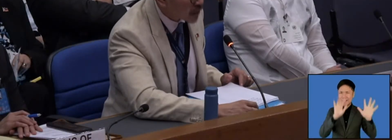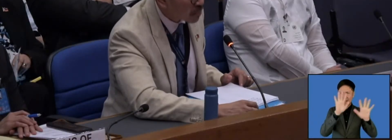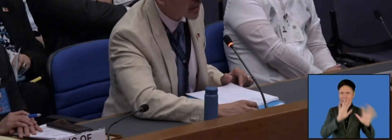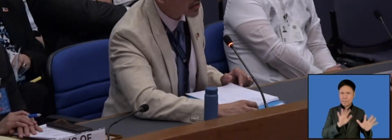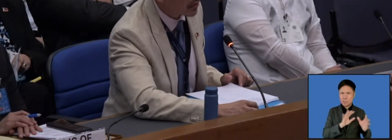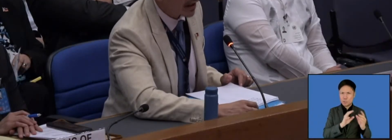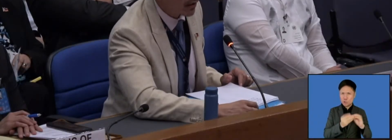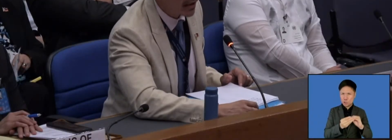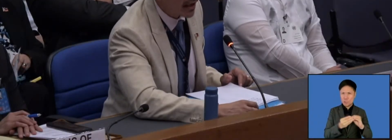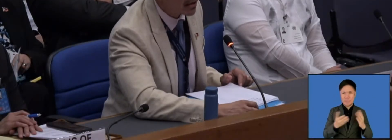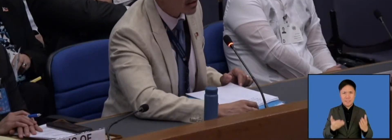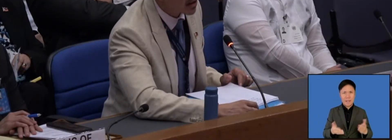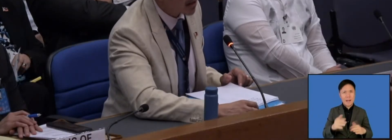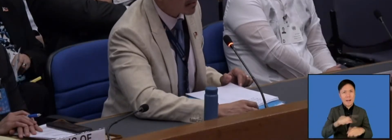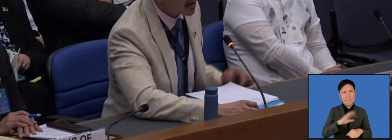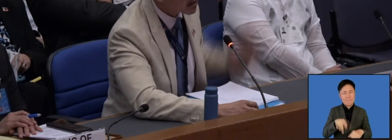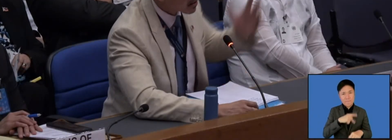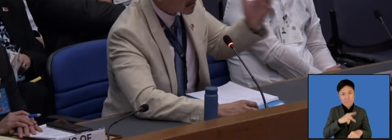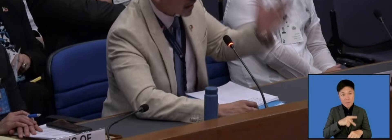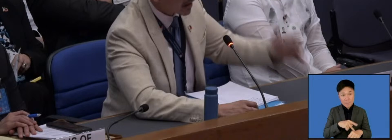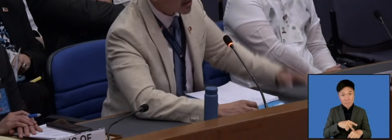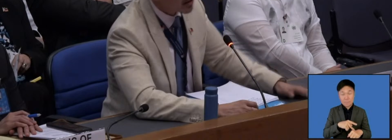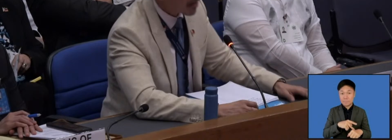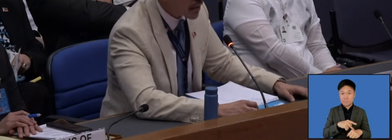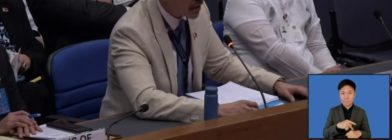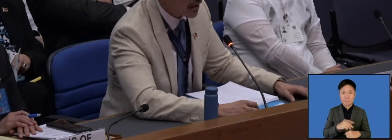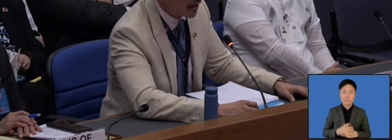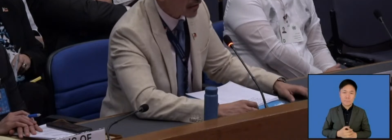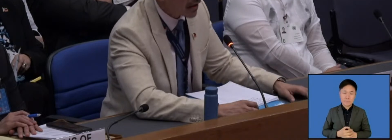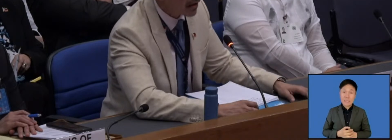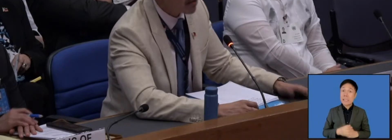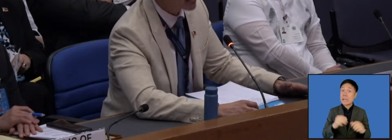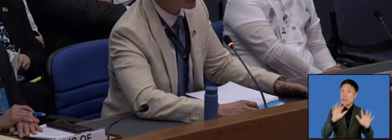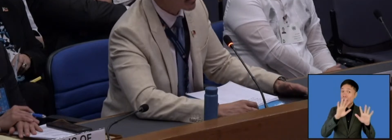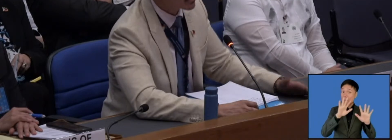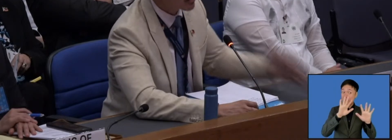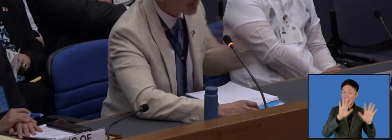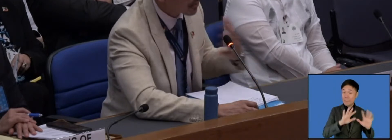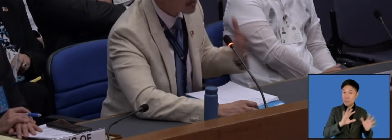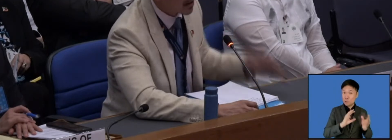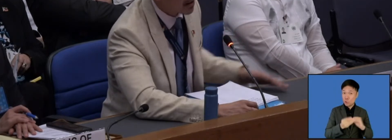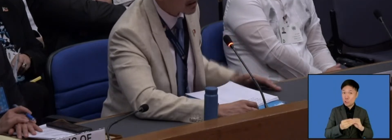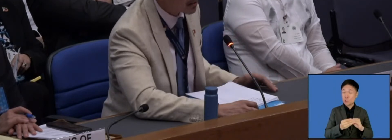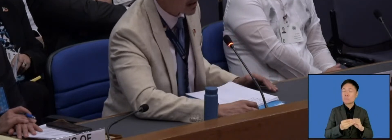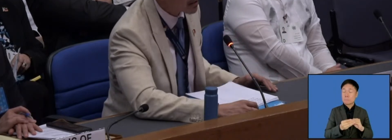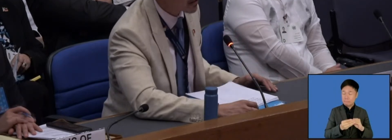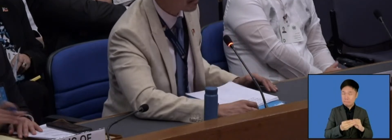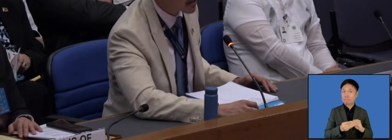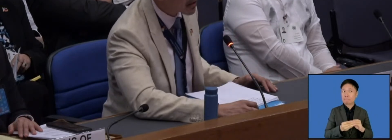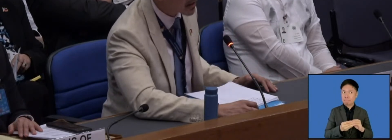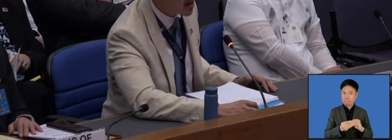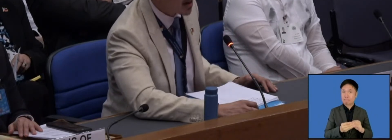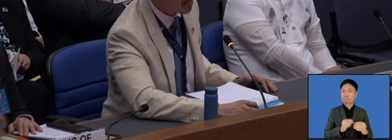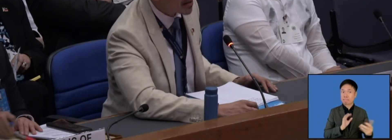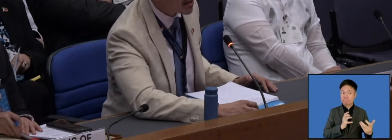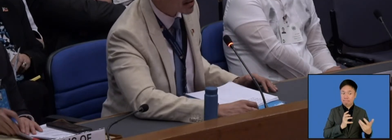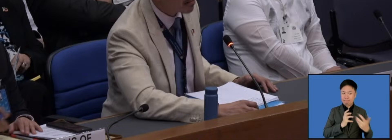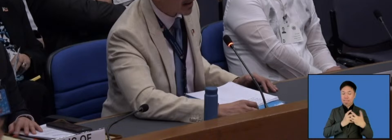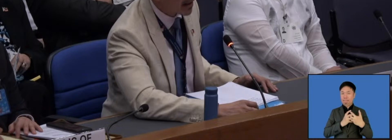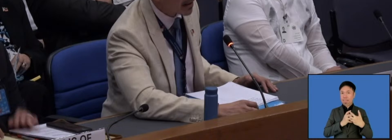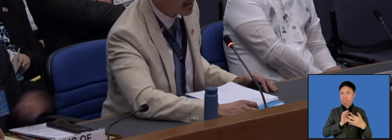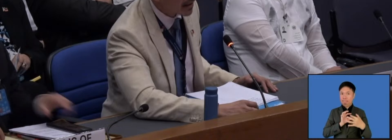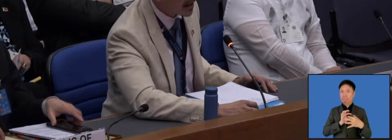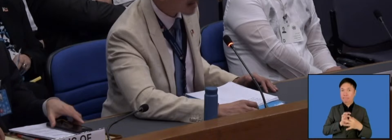in the Philippines, we recognize that it is a topic that definitely resonates to us Filipinos, being